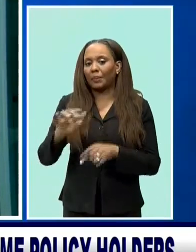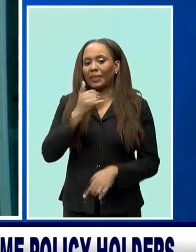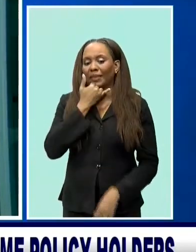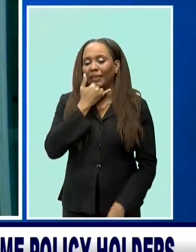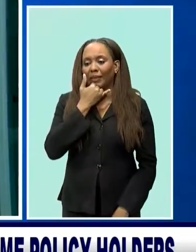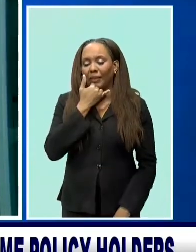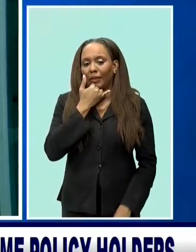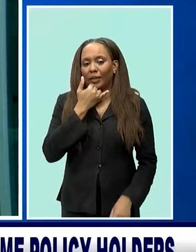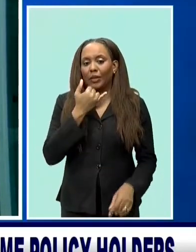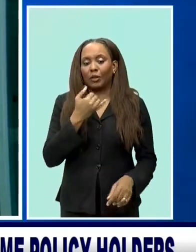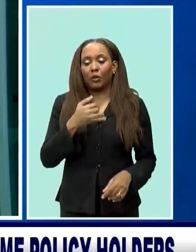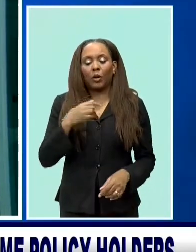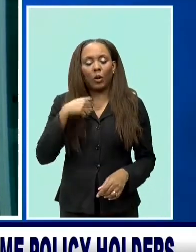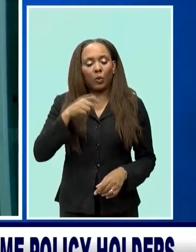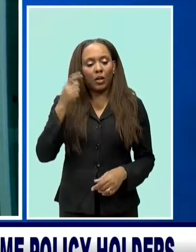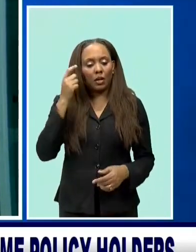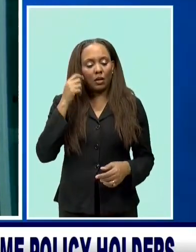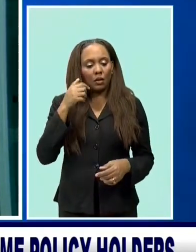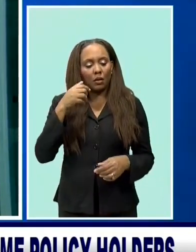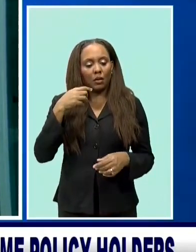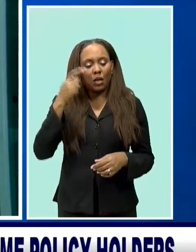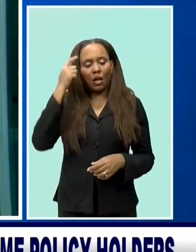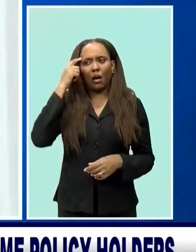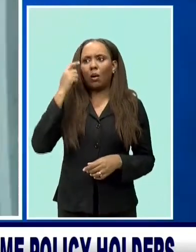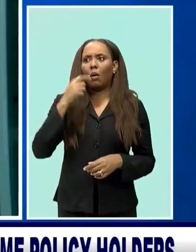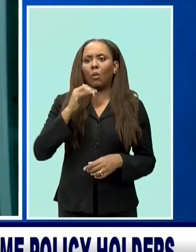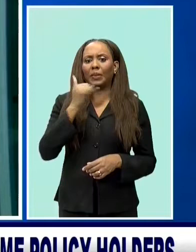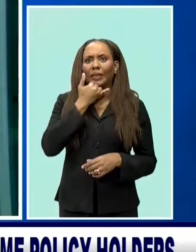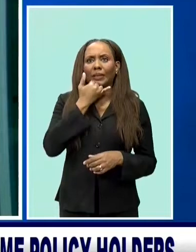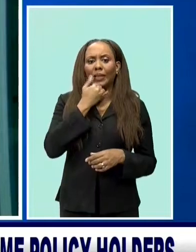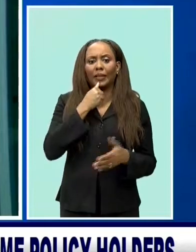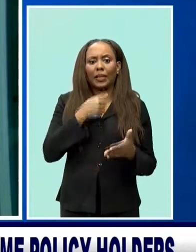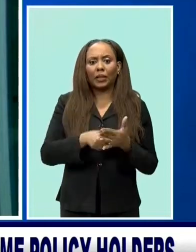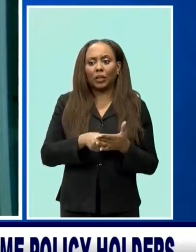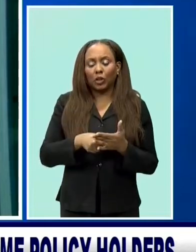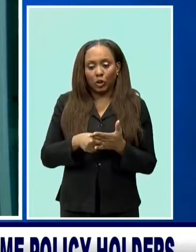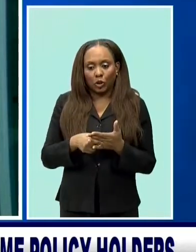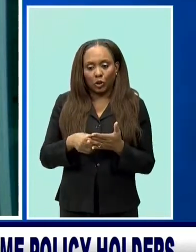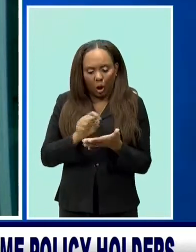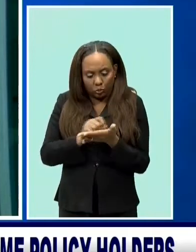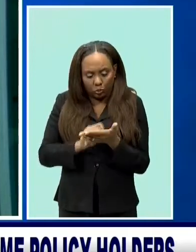those persons were aware of the change before they came into us. So persons would have